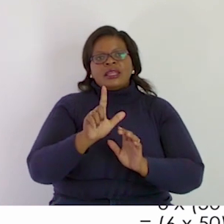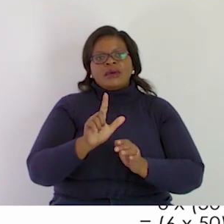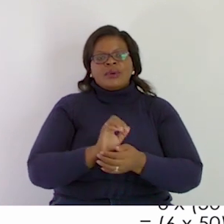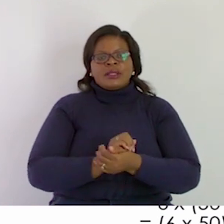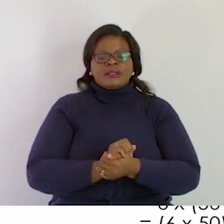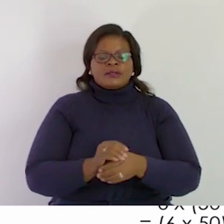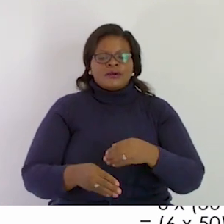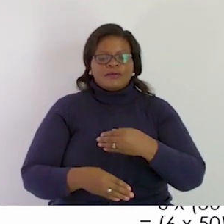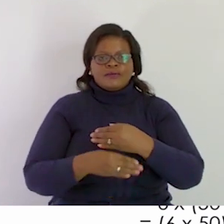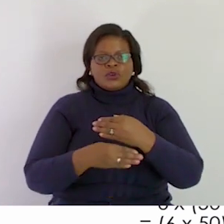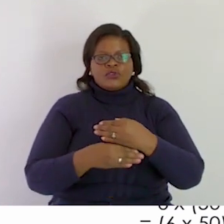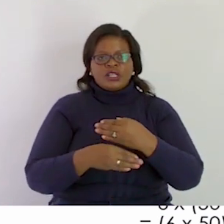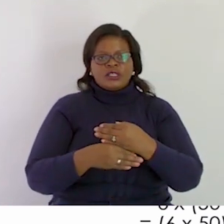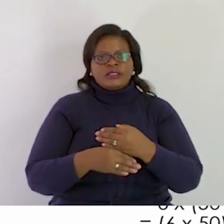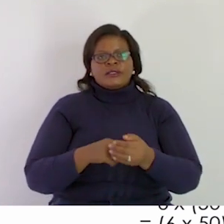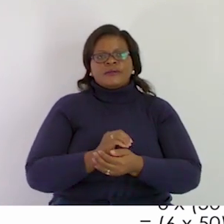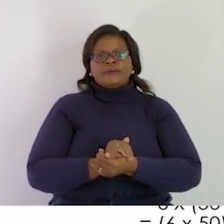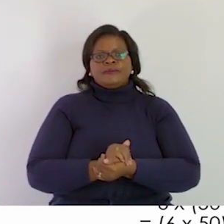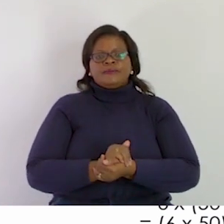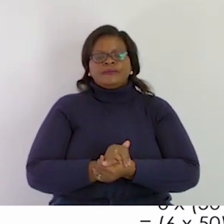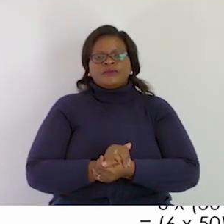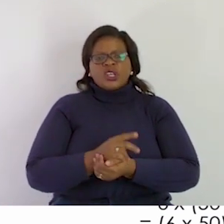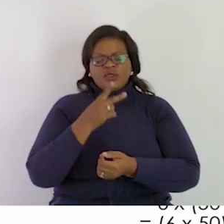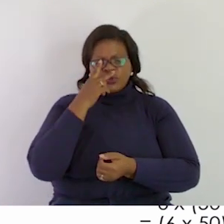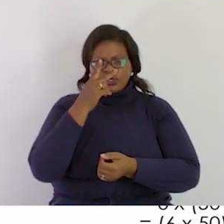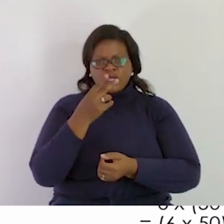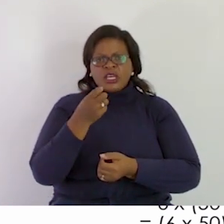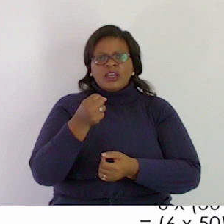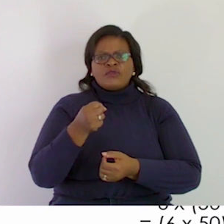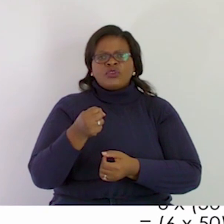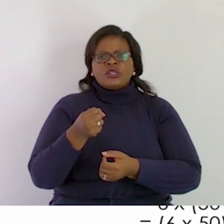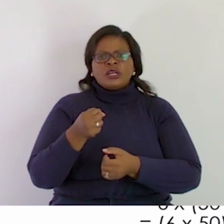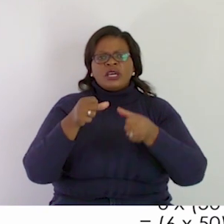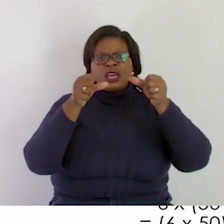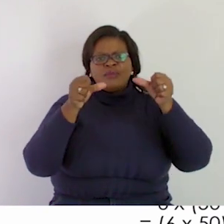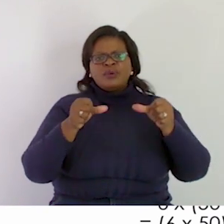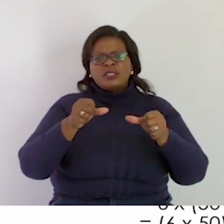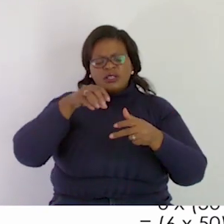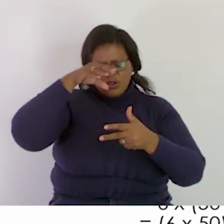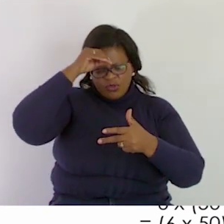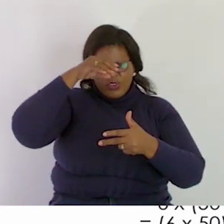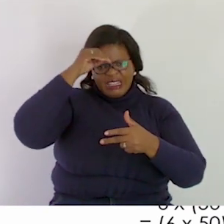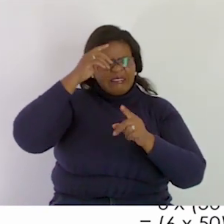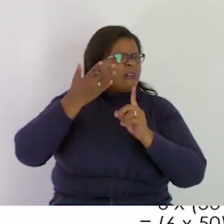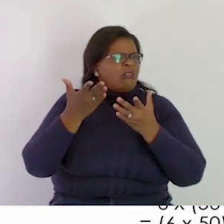you look, there's a picture of a learner or a